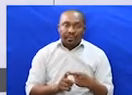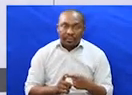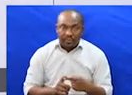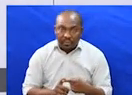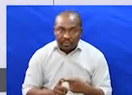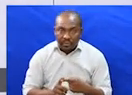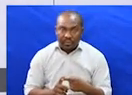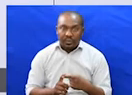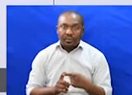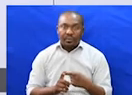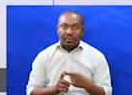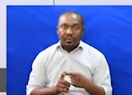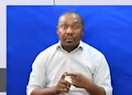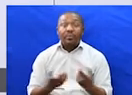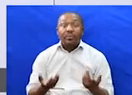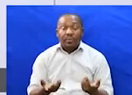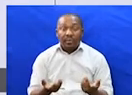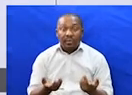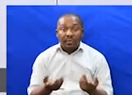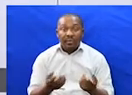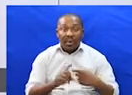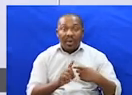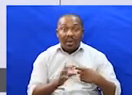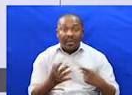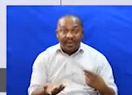called what? Called